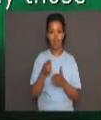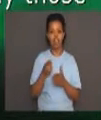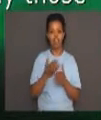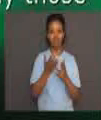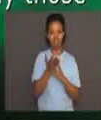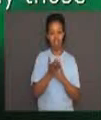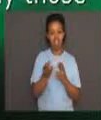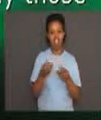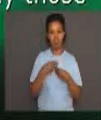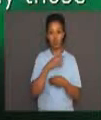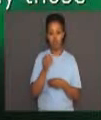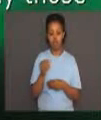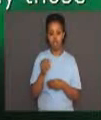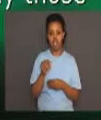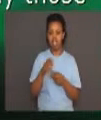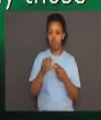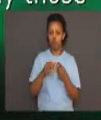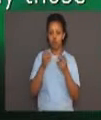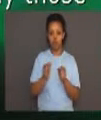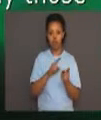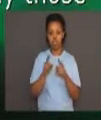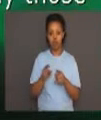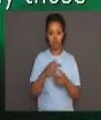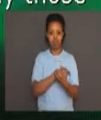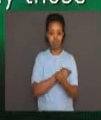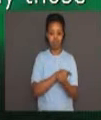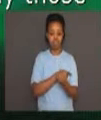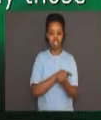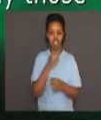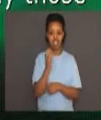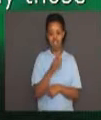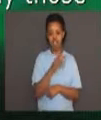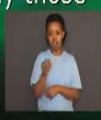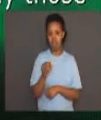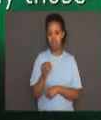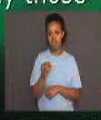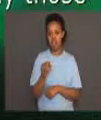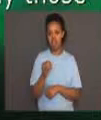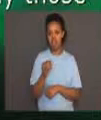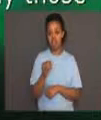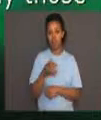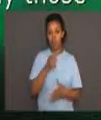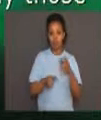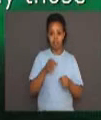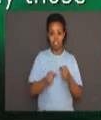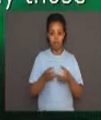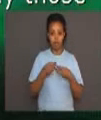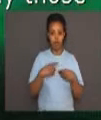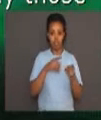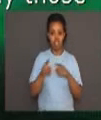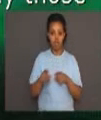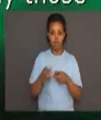be selectively bred for muscle mass, and those that provide us with milk can